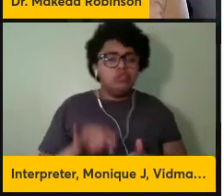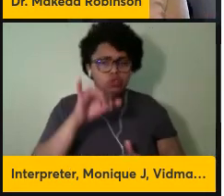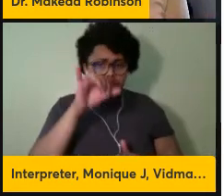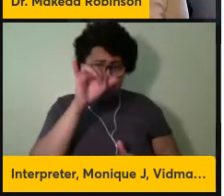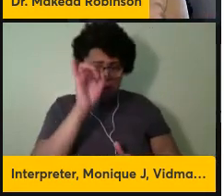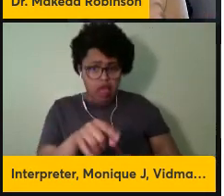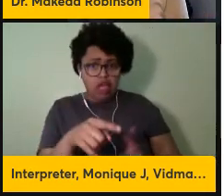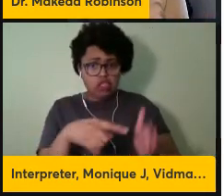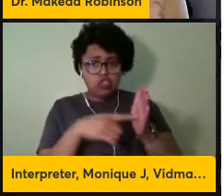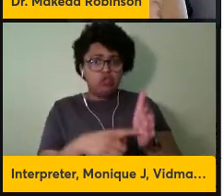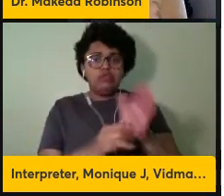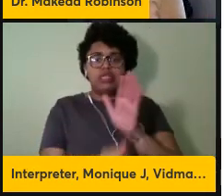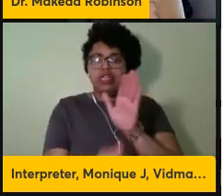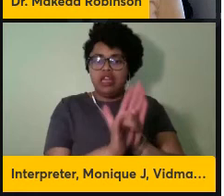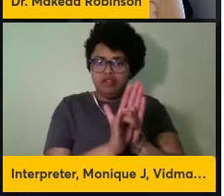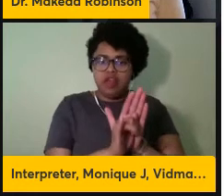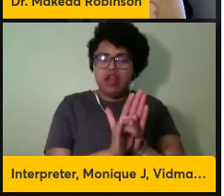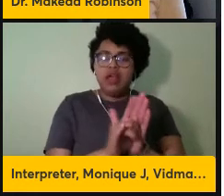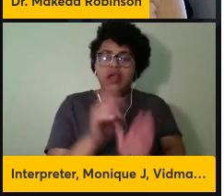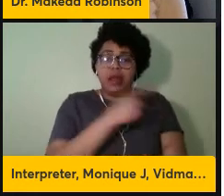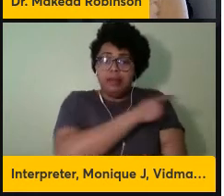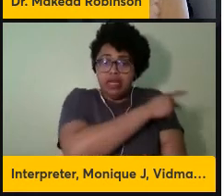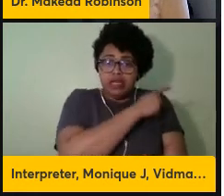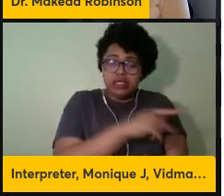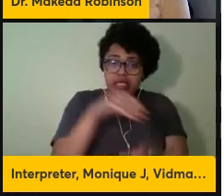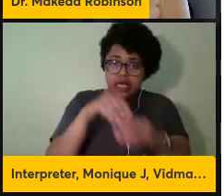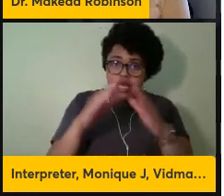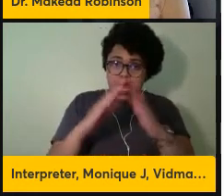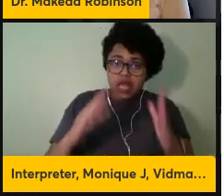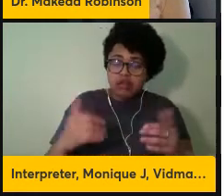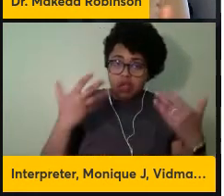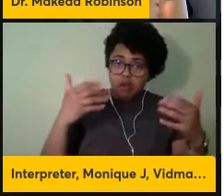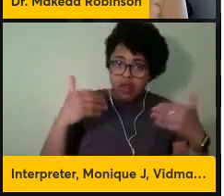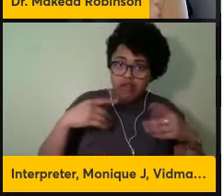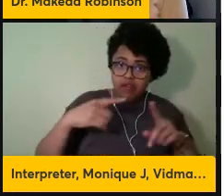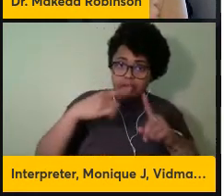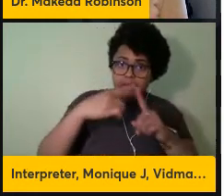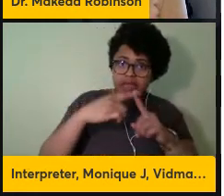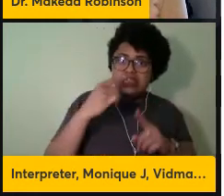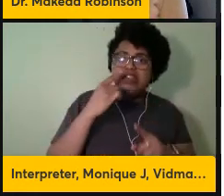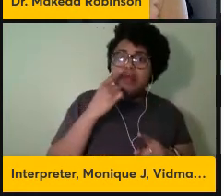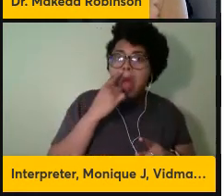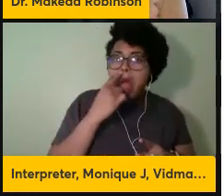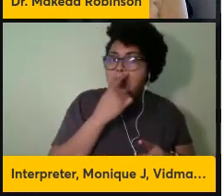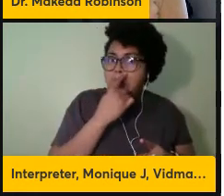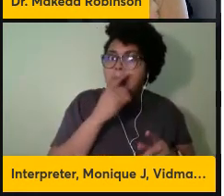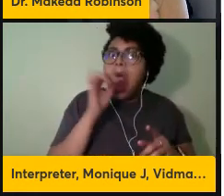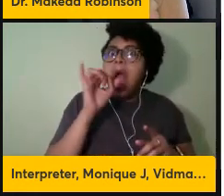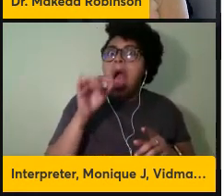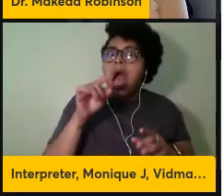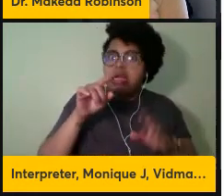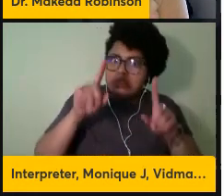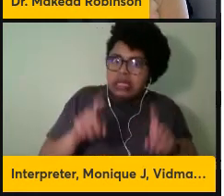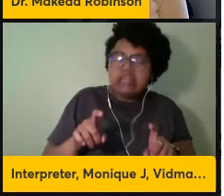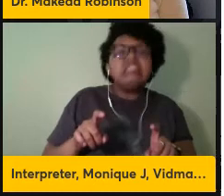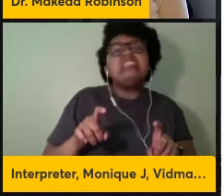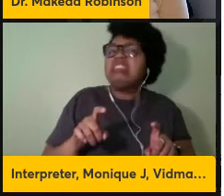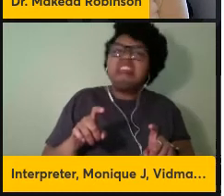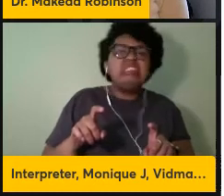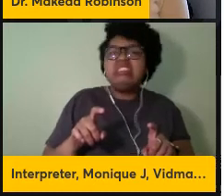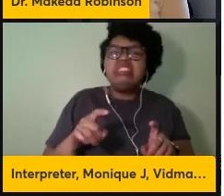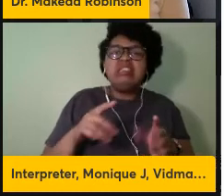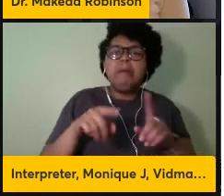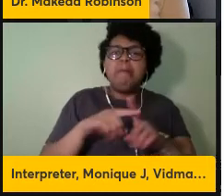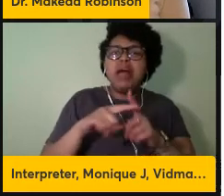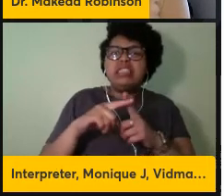the identification of a patient within a household that has a positive nasal swab QRT-PCR test. And then once